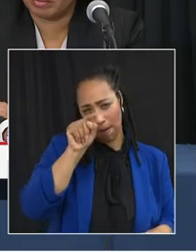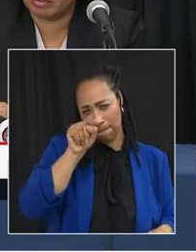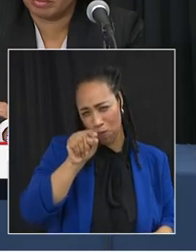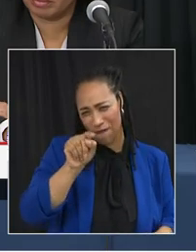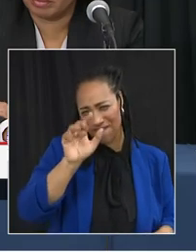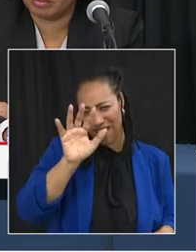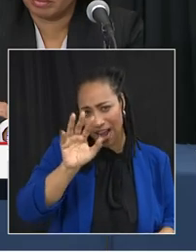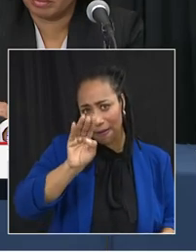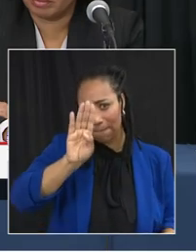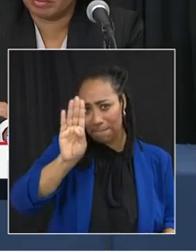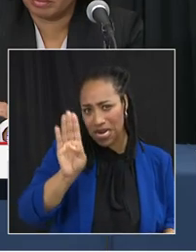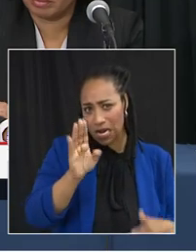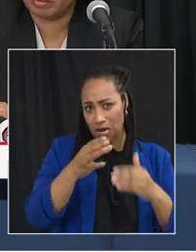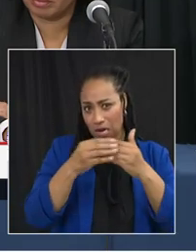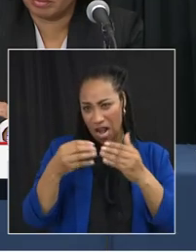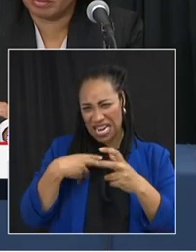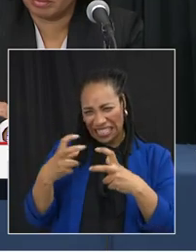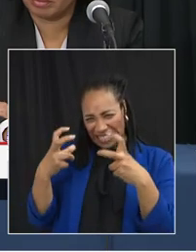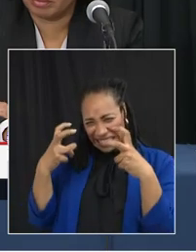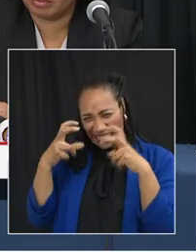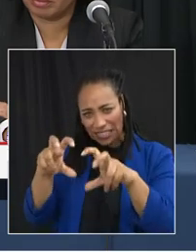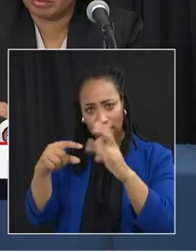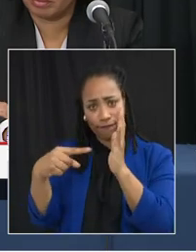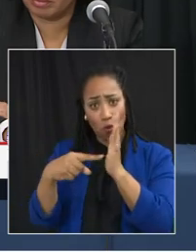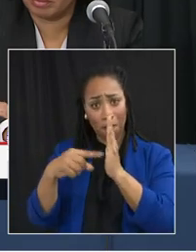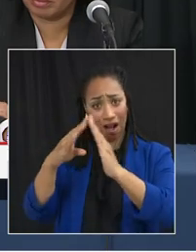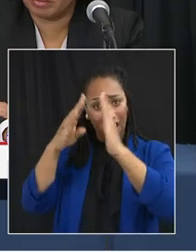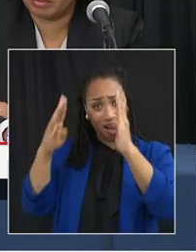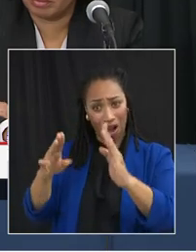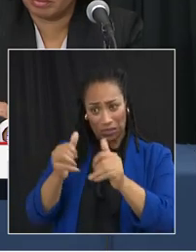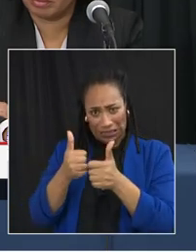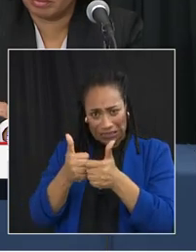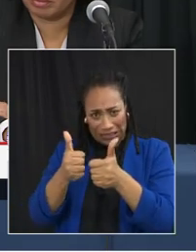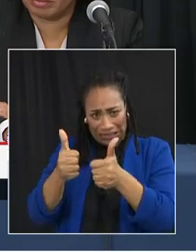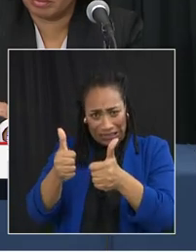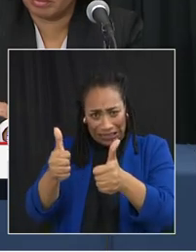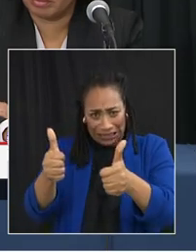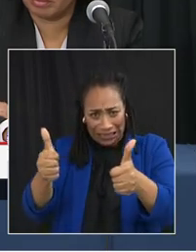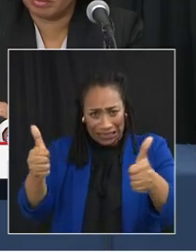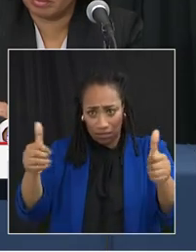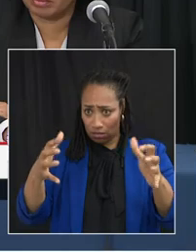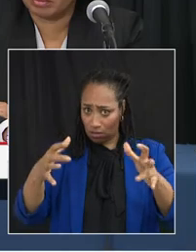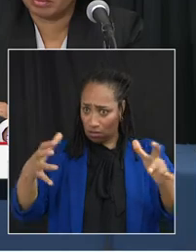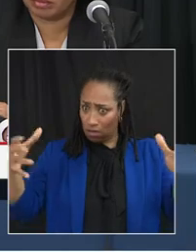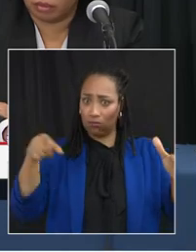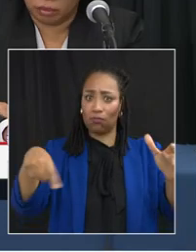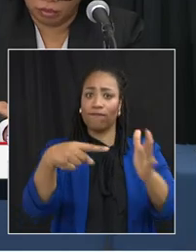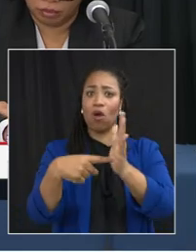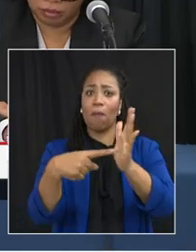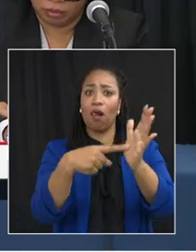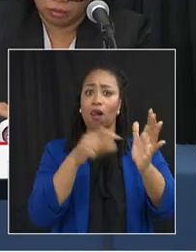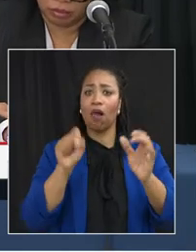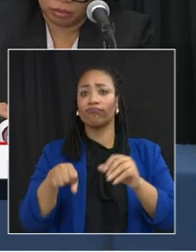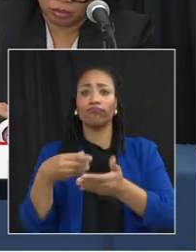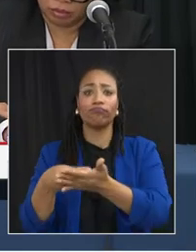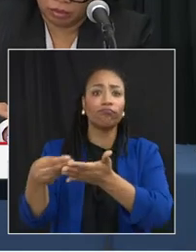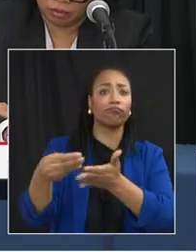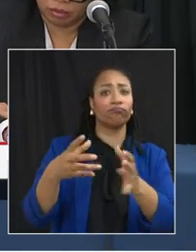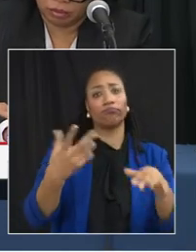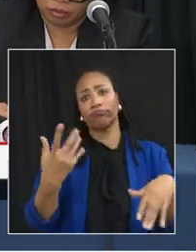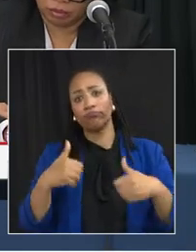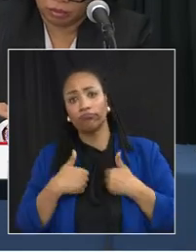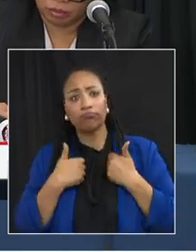new units. And here's the impact of that. We have a stat that shows that because of